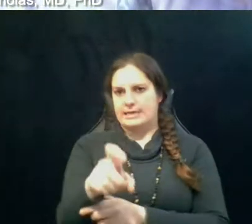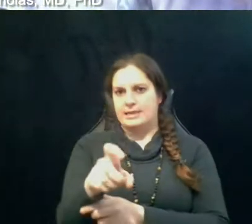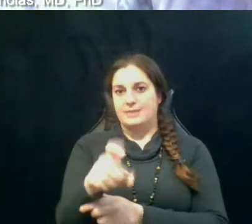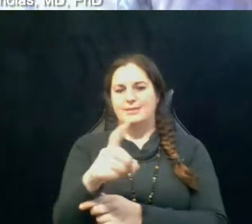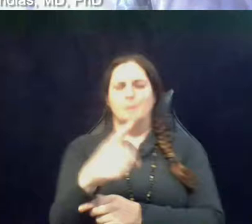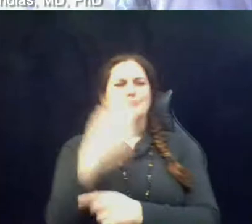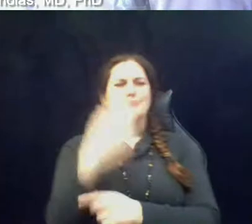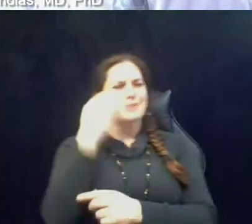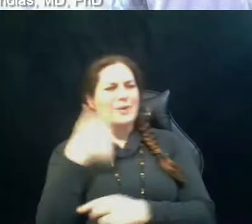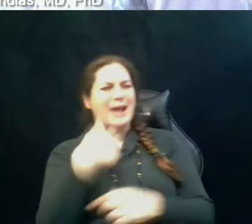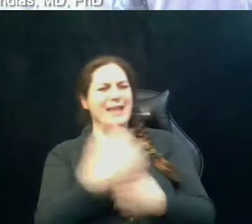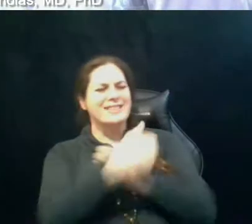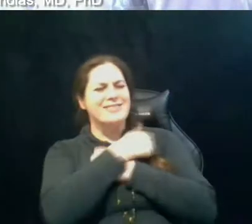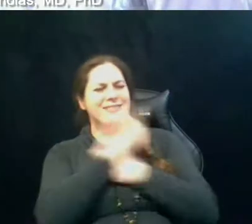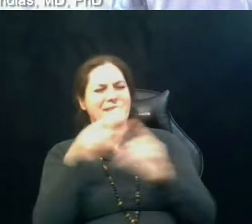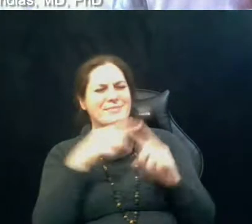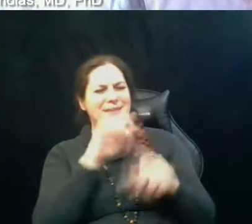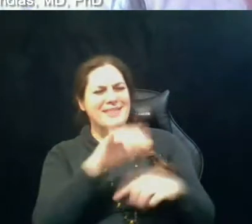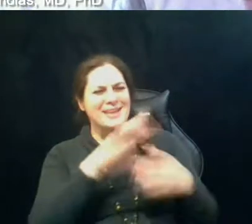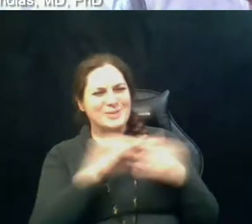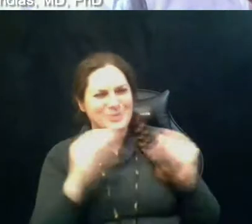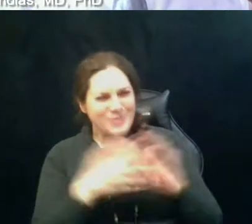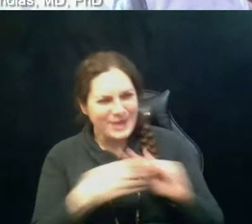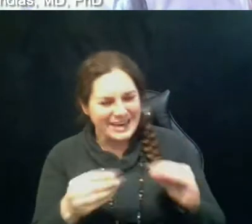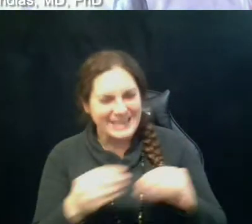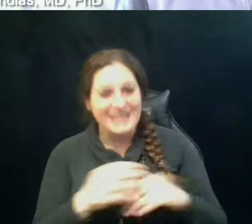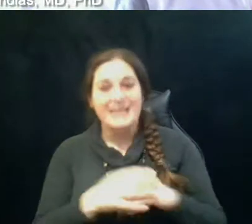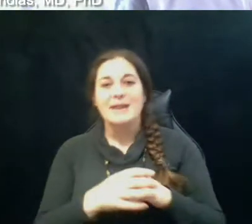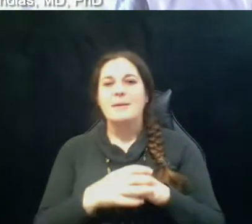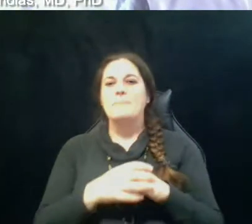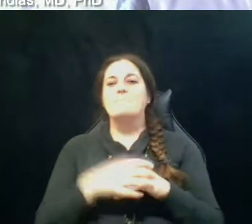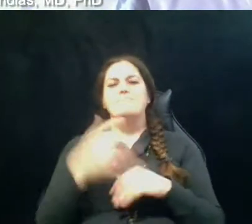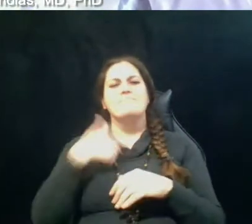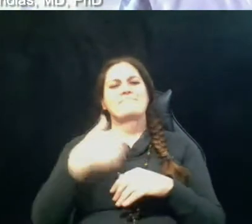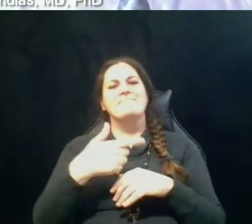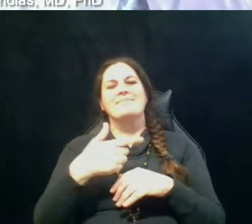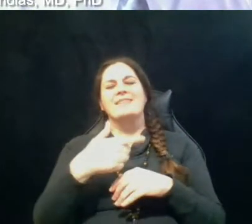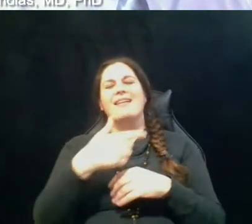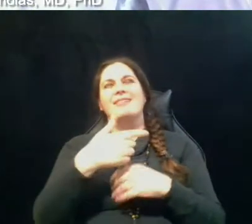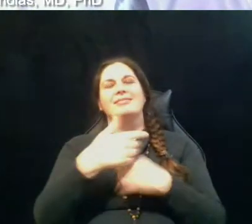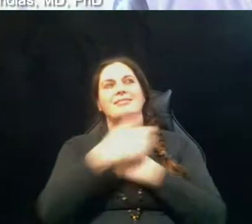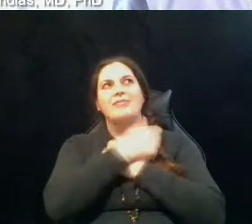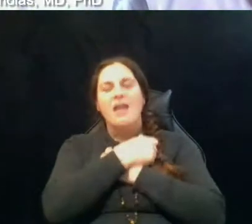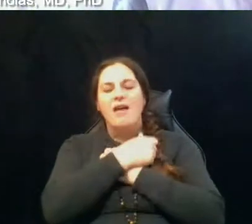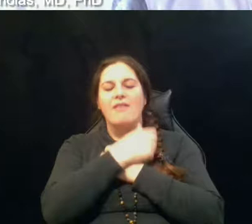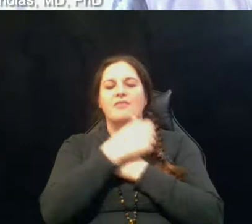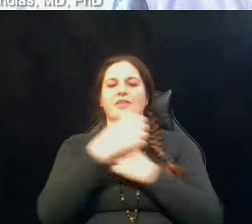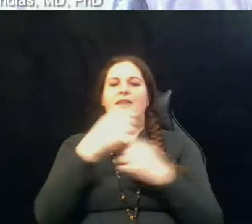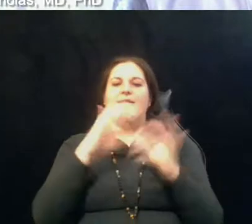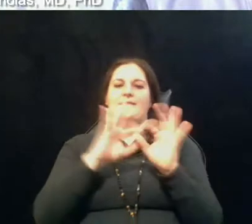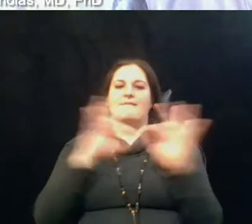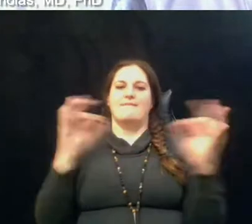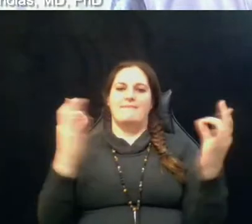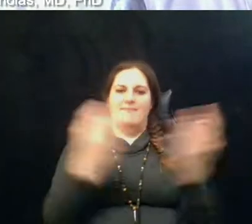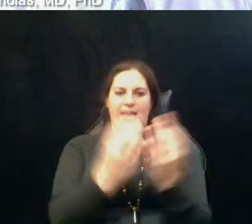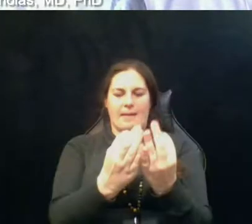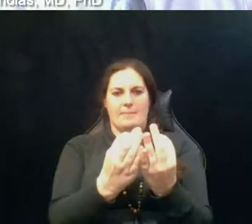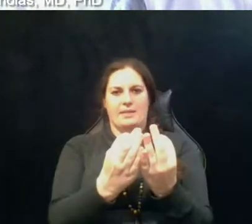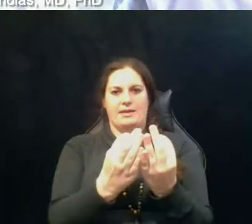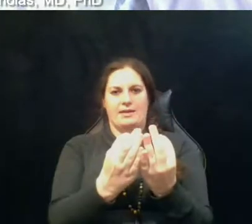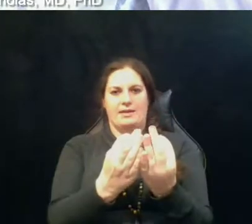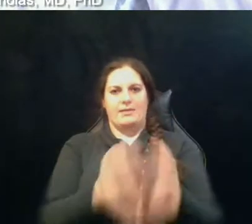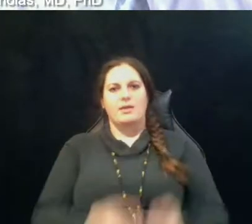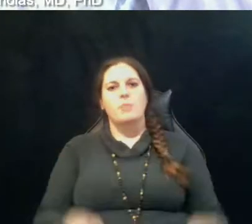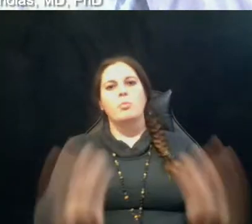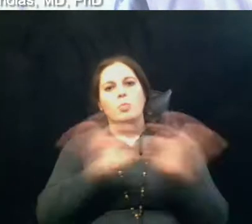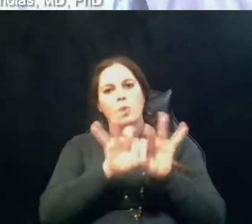final words? Go ahead. What I love about that story is the importance of family. A grandson was looking out for